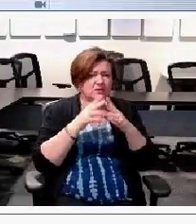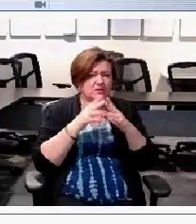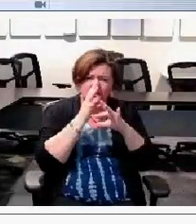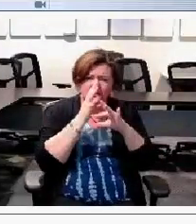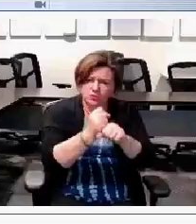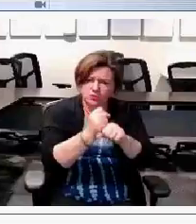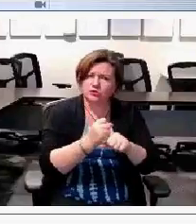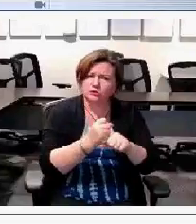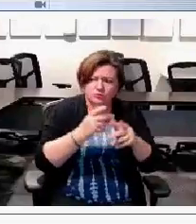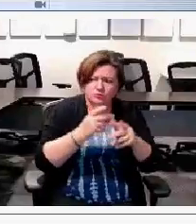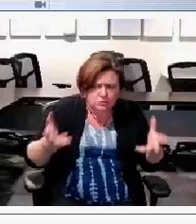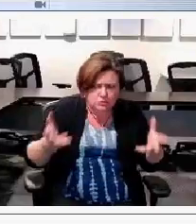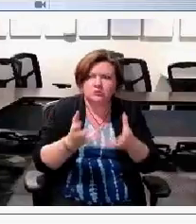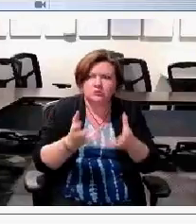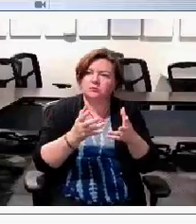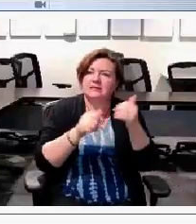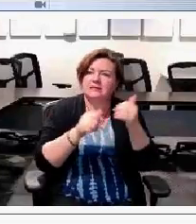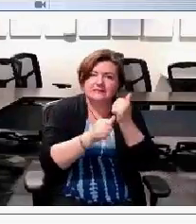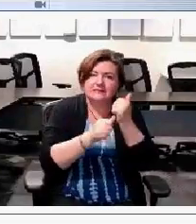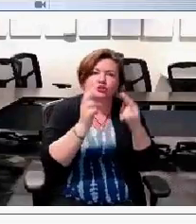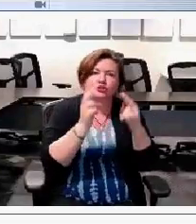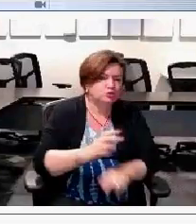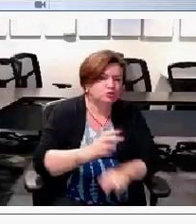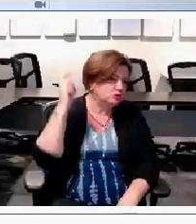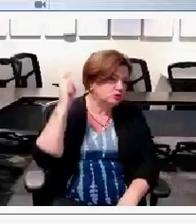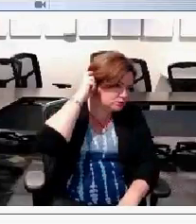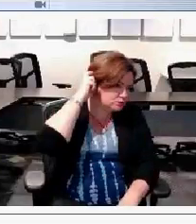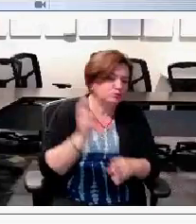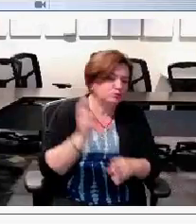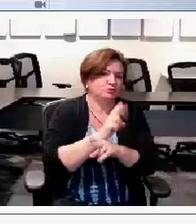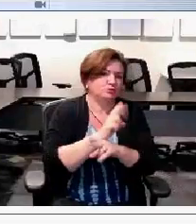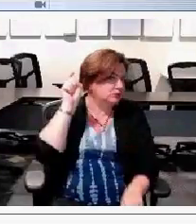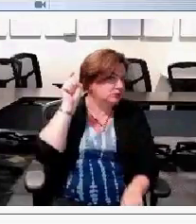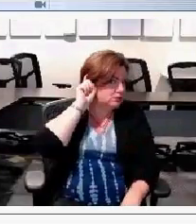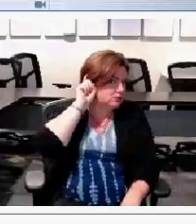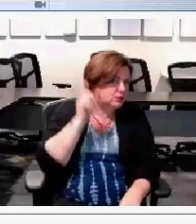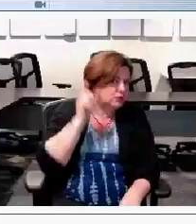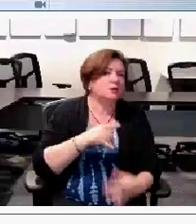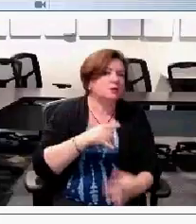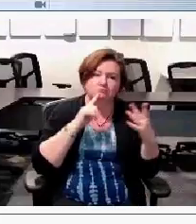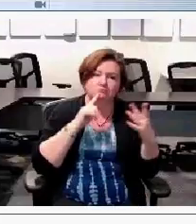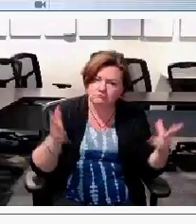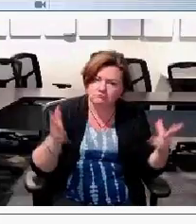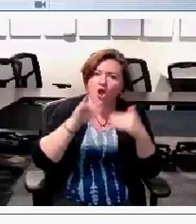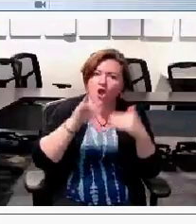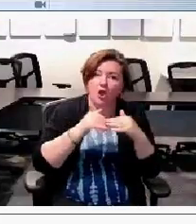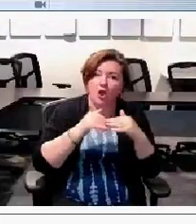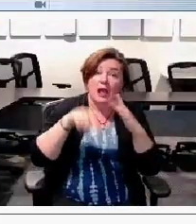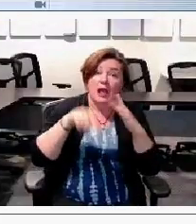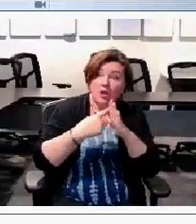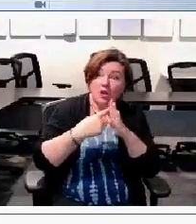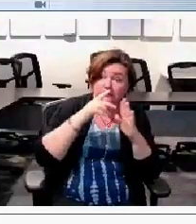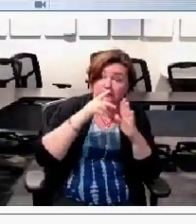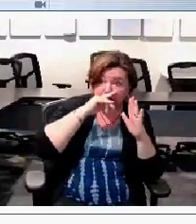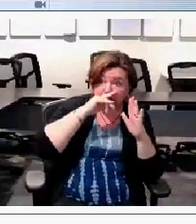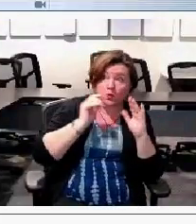interested in promoting consistent use of hearing aids and cochlear implants, so we're always targeting all working hours.